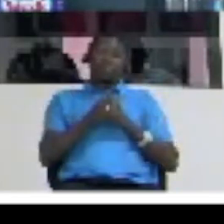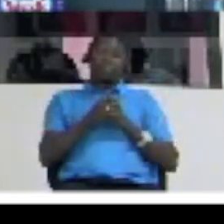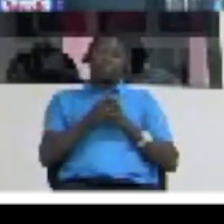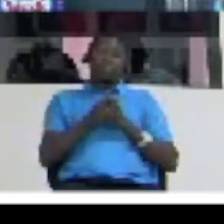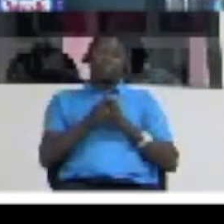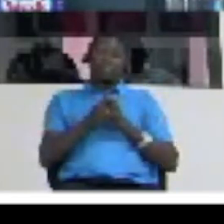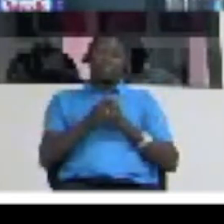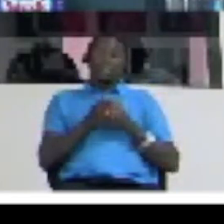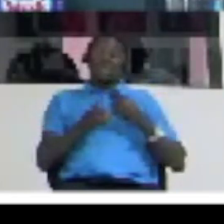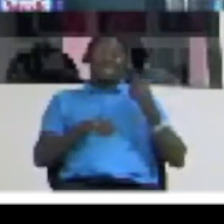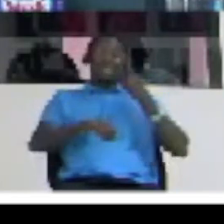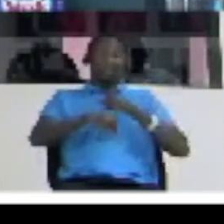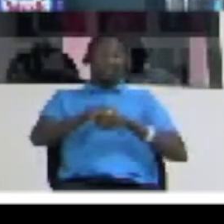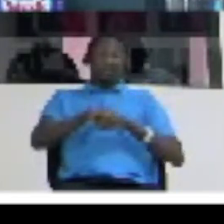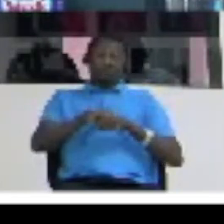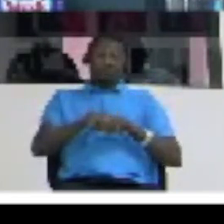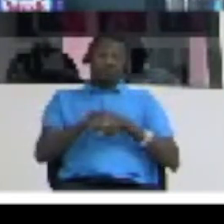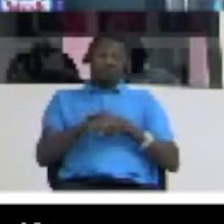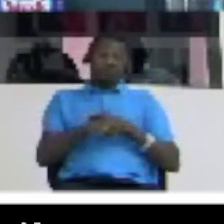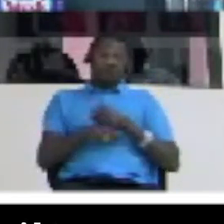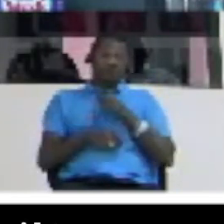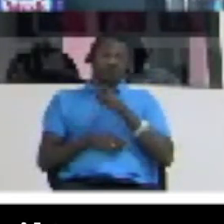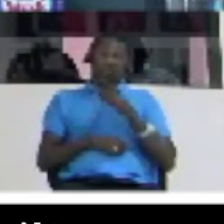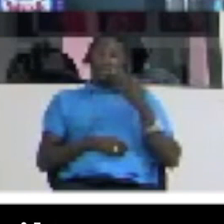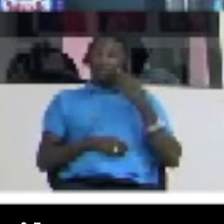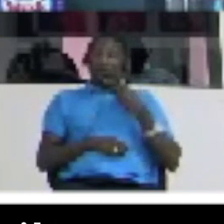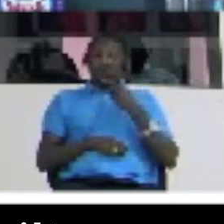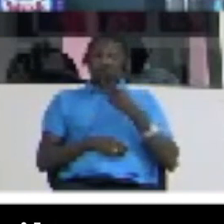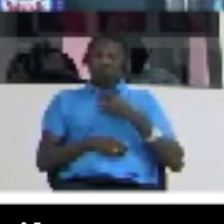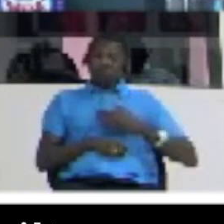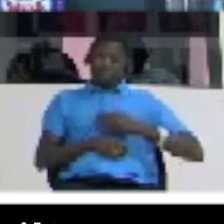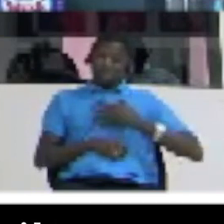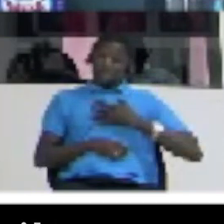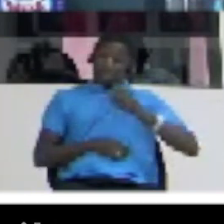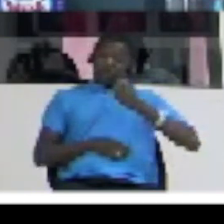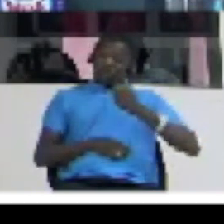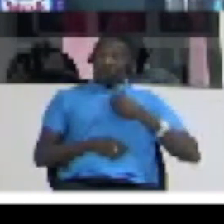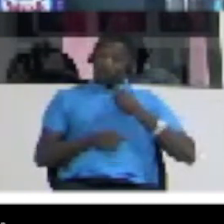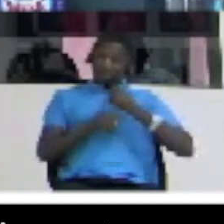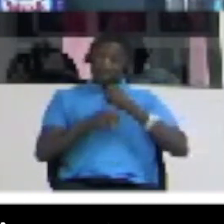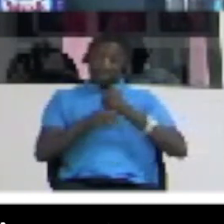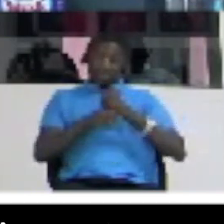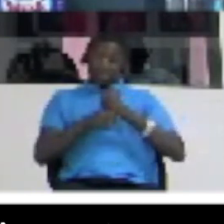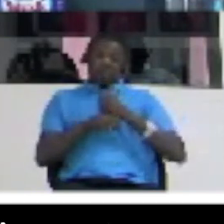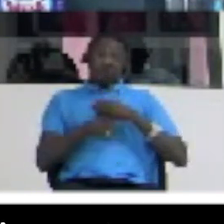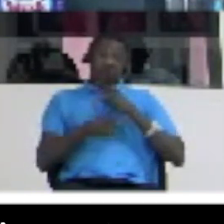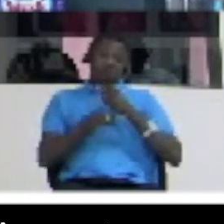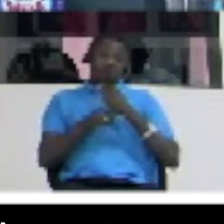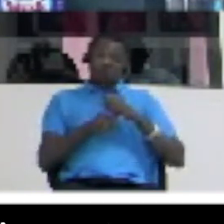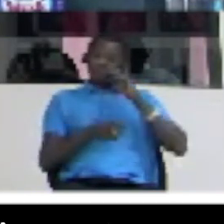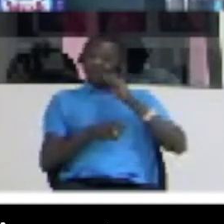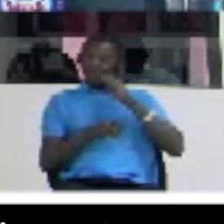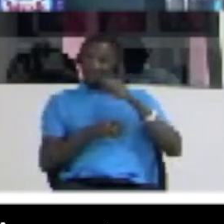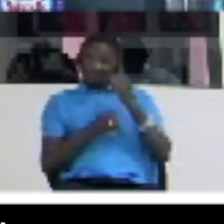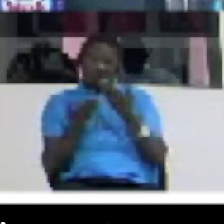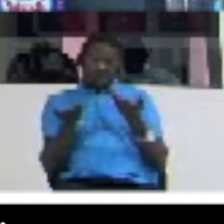And it is at that time that when the confidence was built, that he made his sexual demands